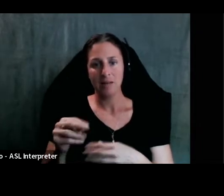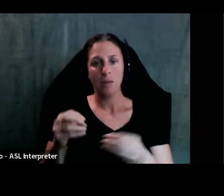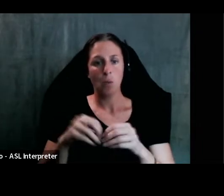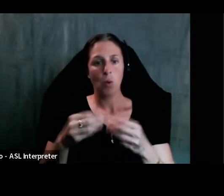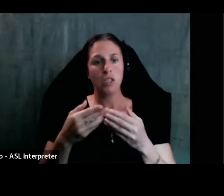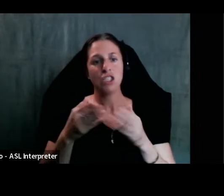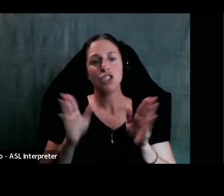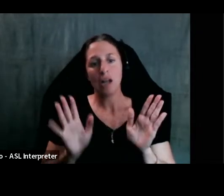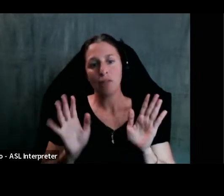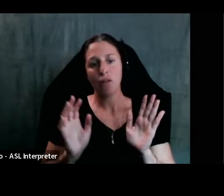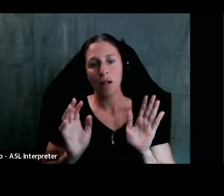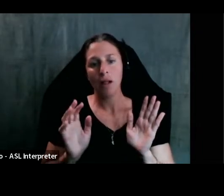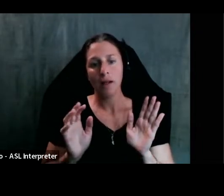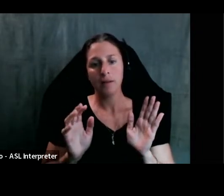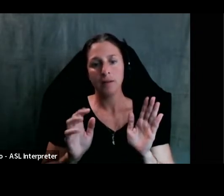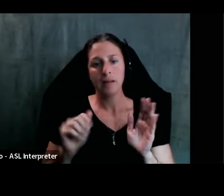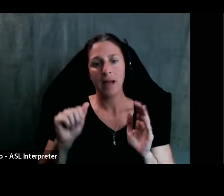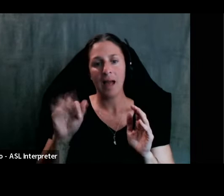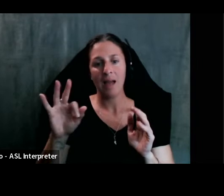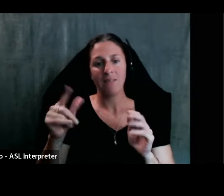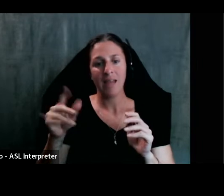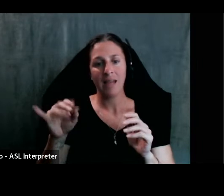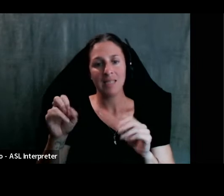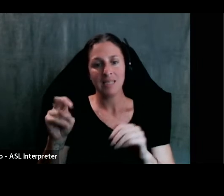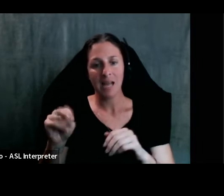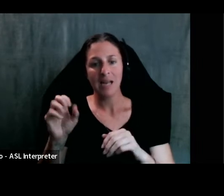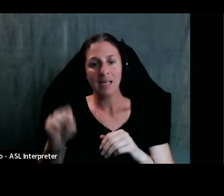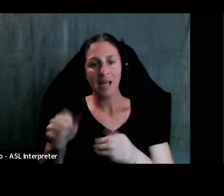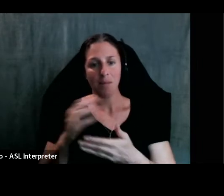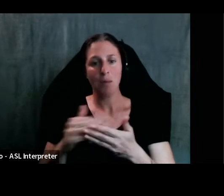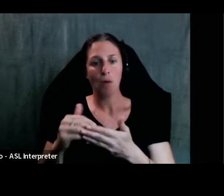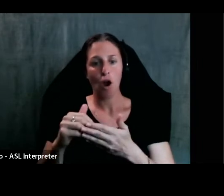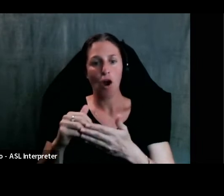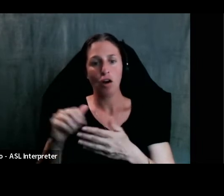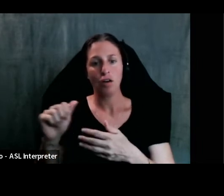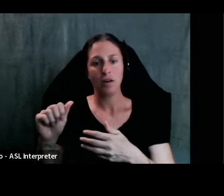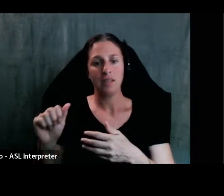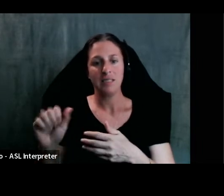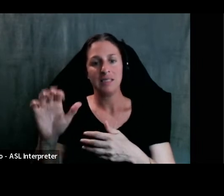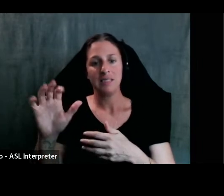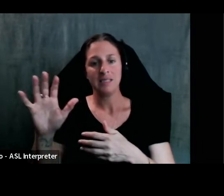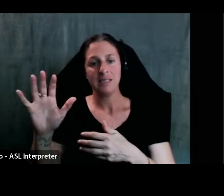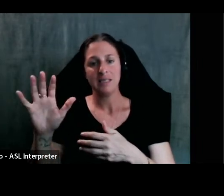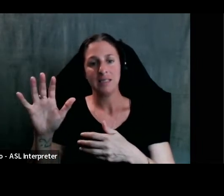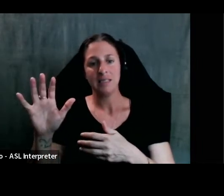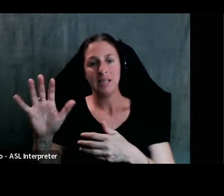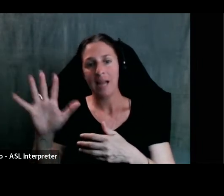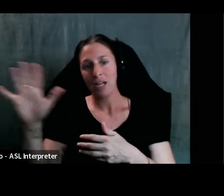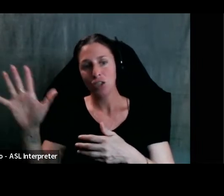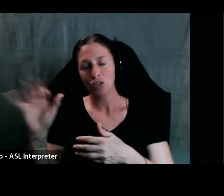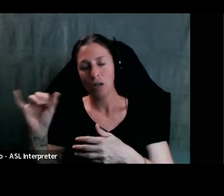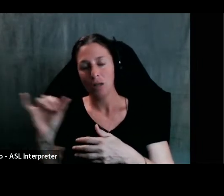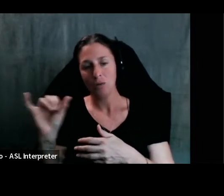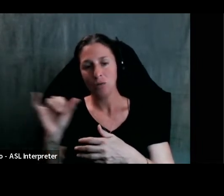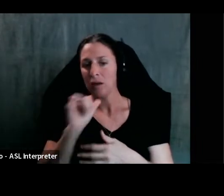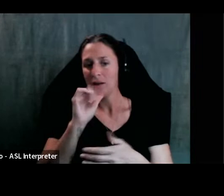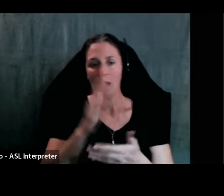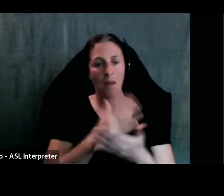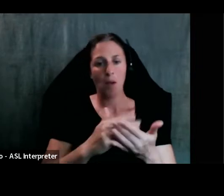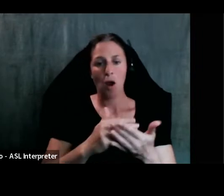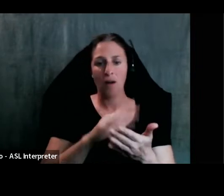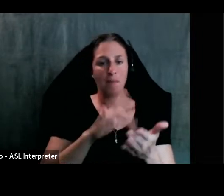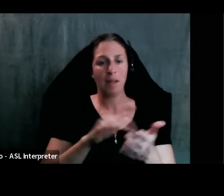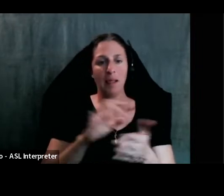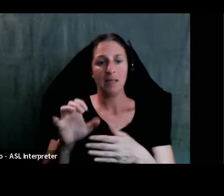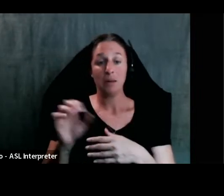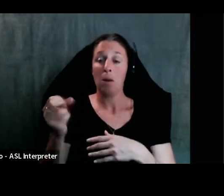That's what I Yeah. was thinking. Afghanistan technically can be part of Asia just as much as you. Hmm. So it's Okay. not part of the Middle East, Oh,